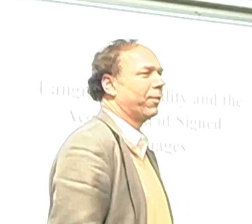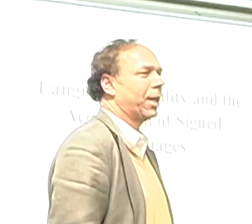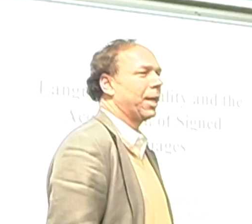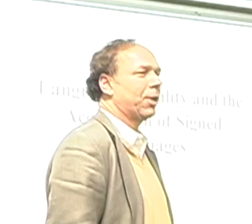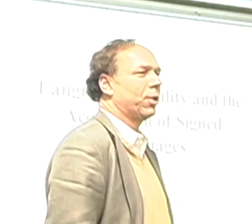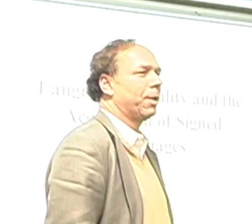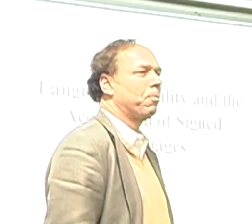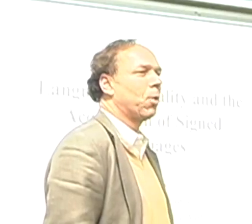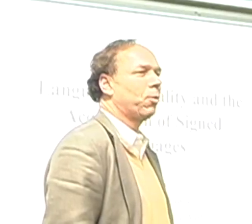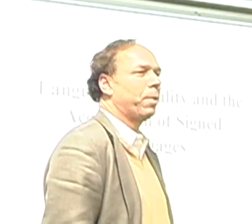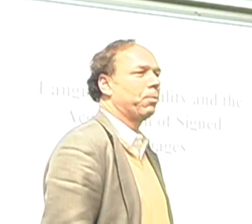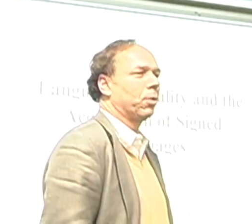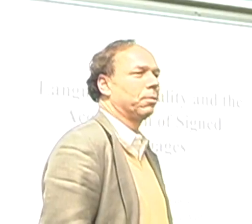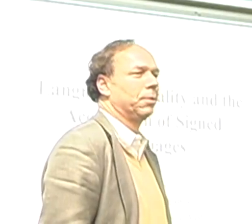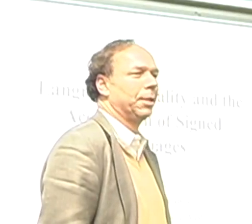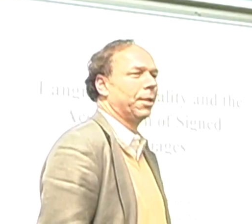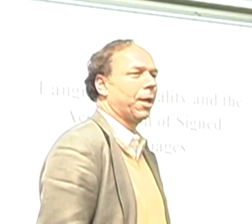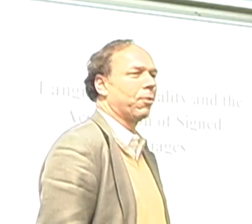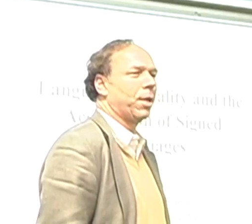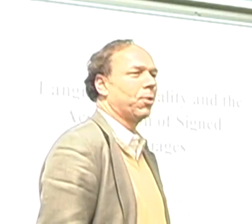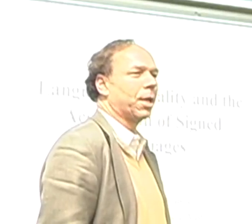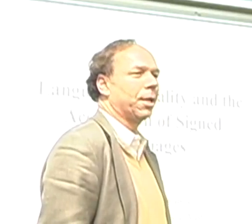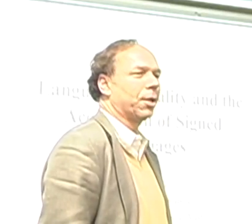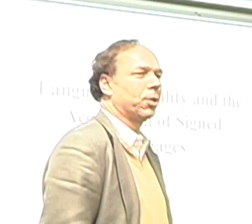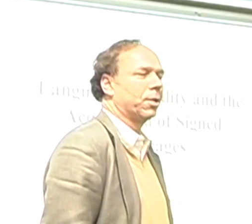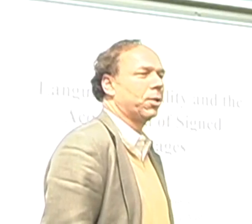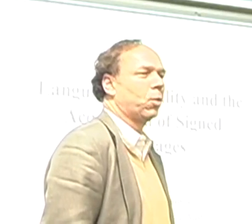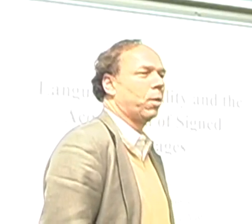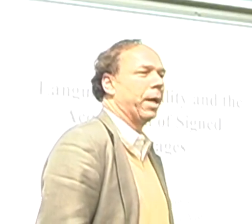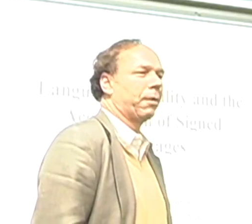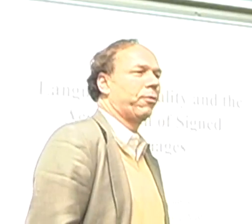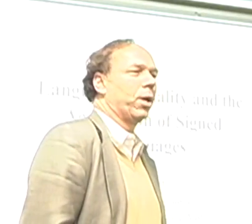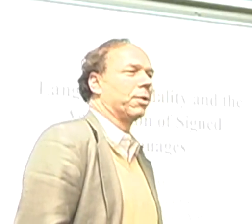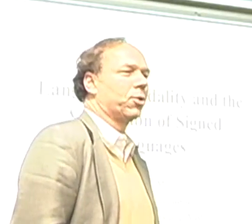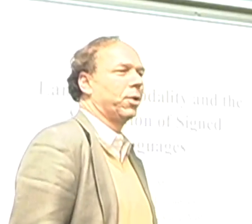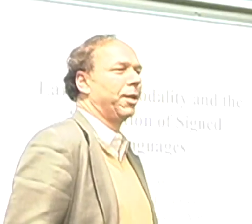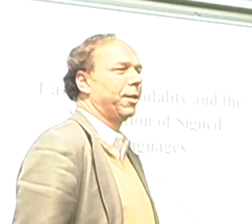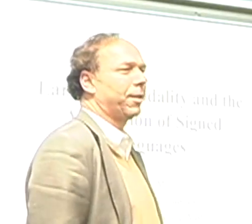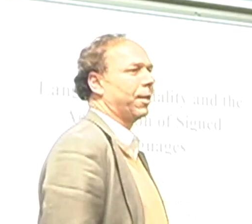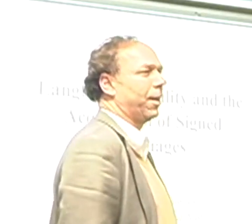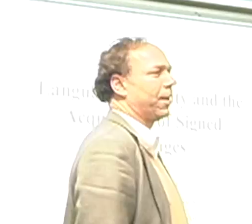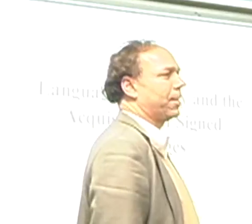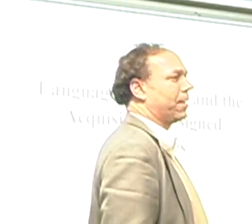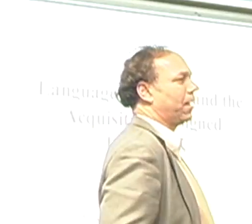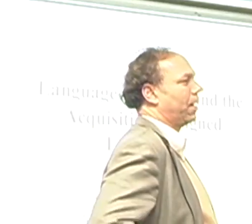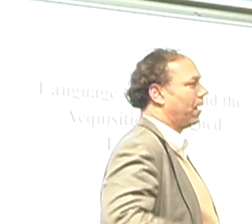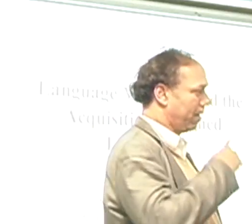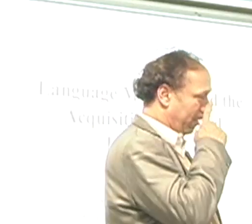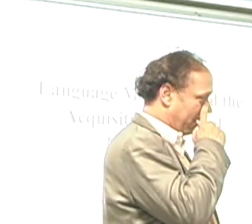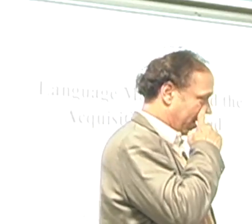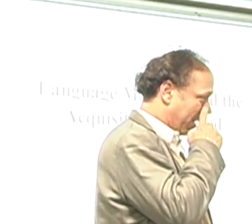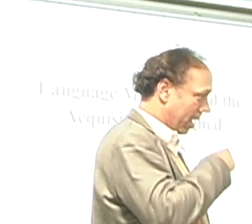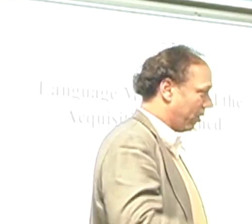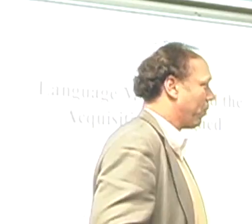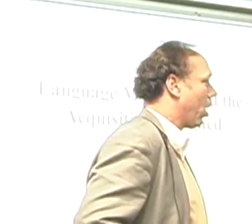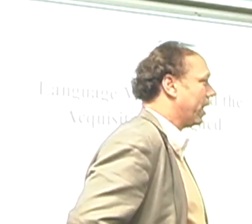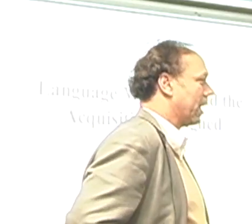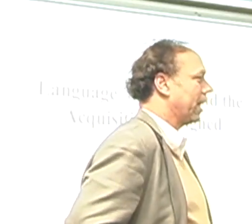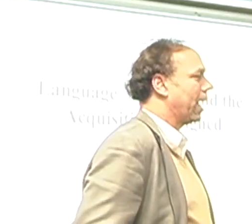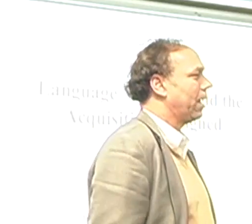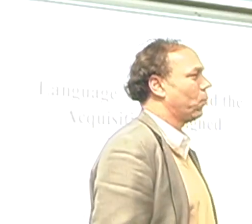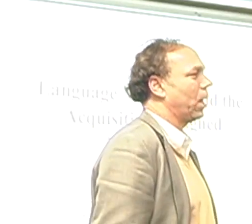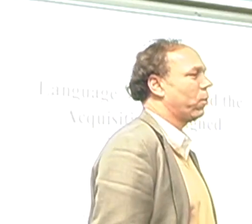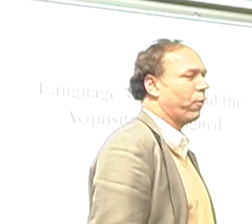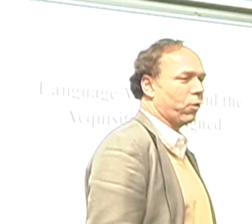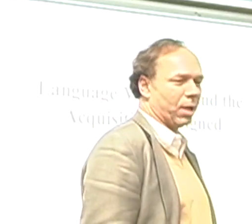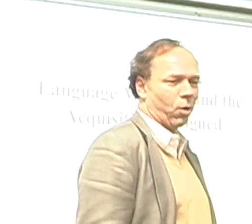have kind of a connection that most people, kind of secret connection to Quebec French that is kind of surprising.